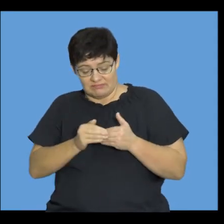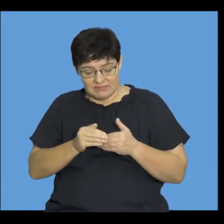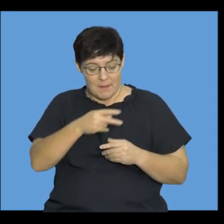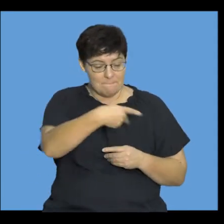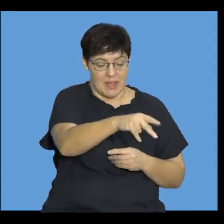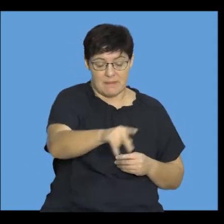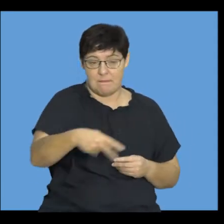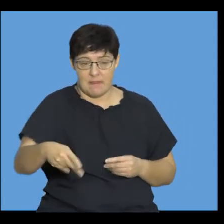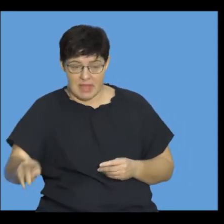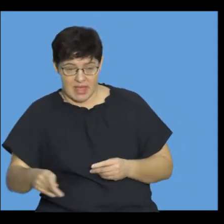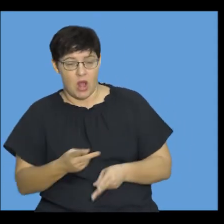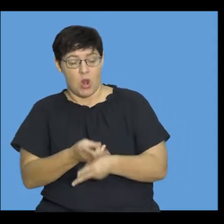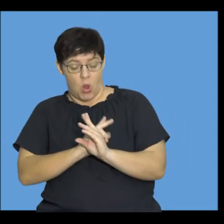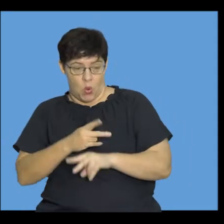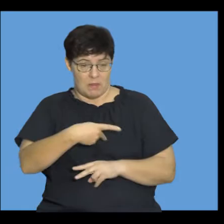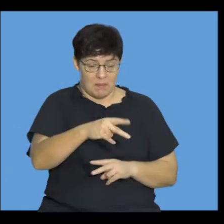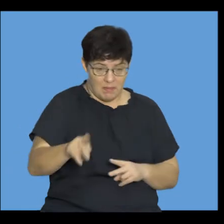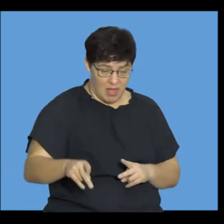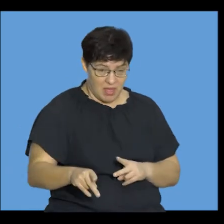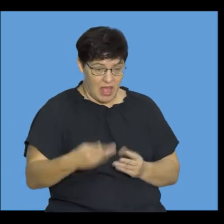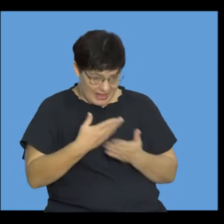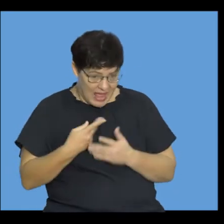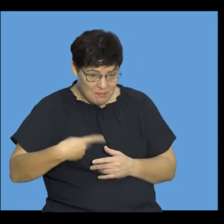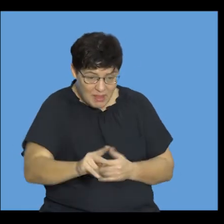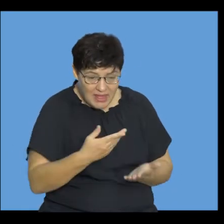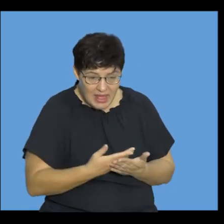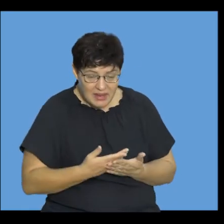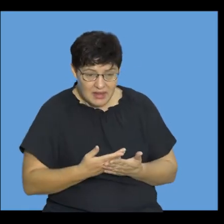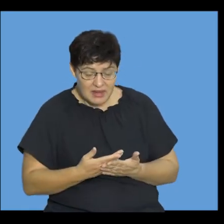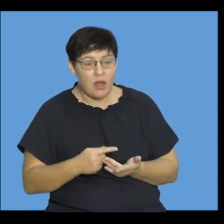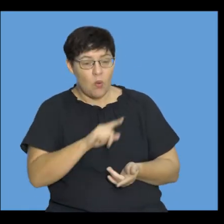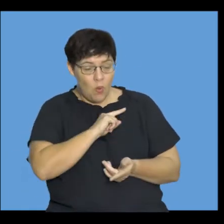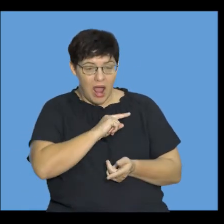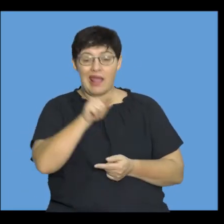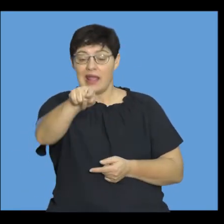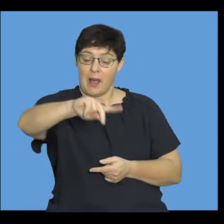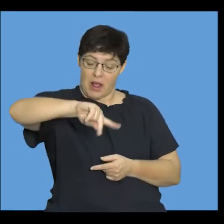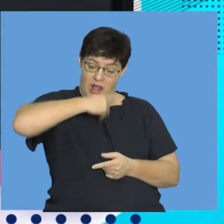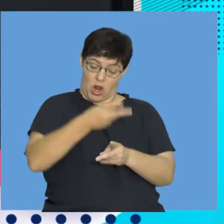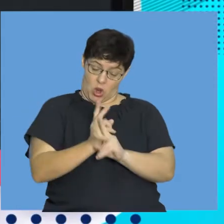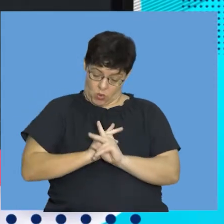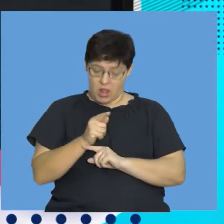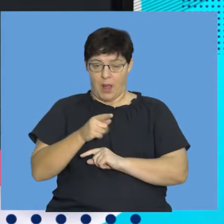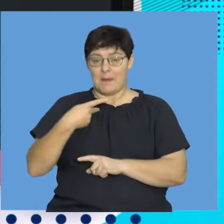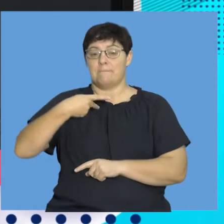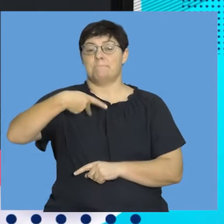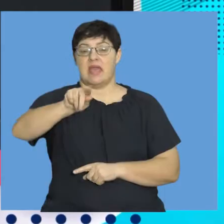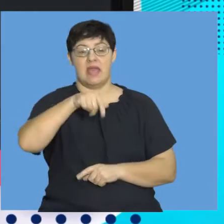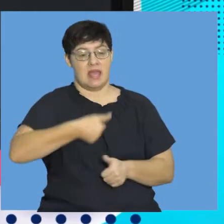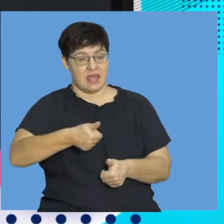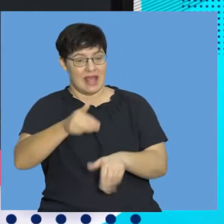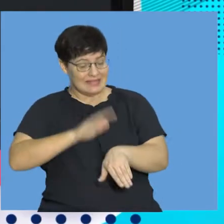paying creditors and repaying loans. Obviously, your creditors are giving you certain time limits, so you have to meet your